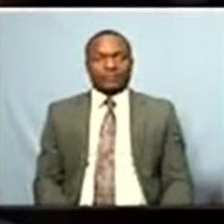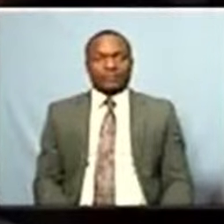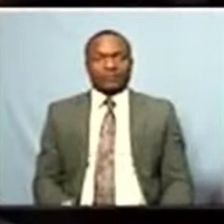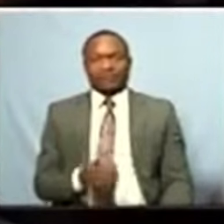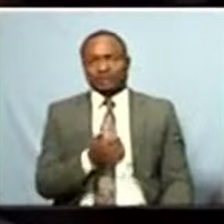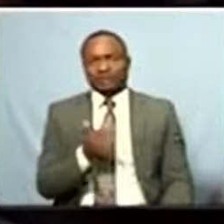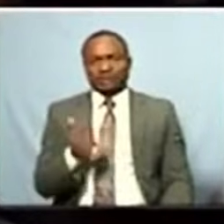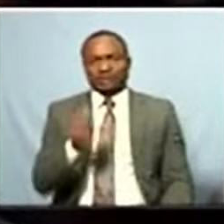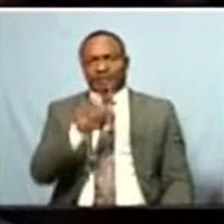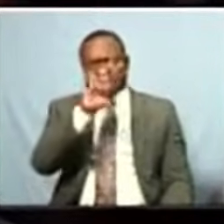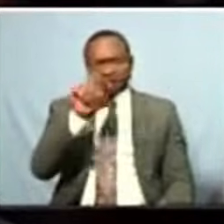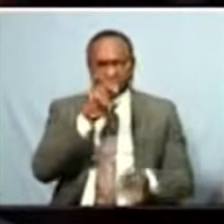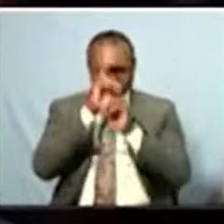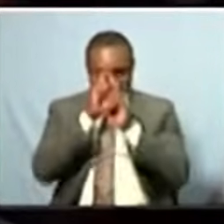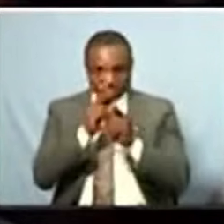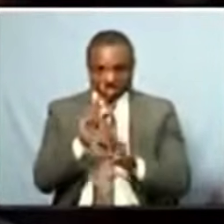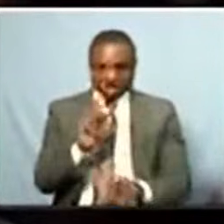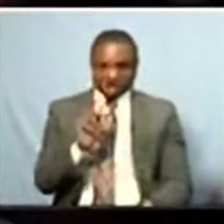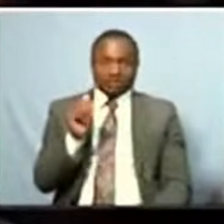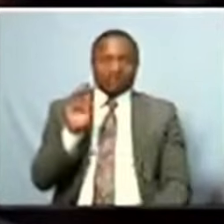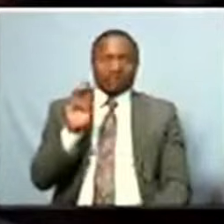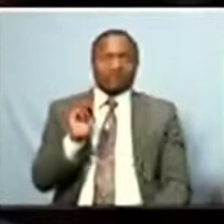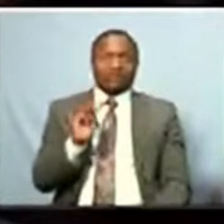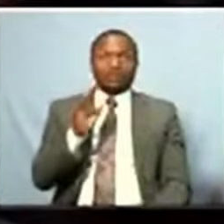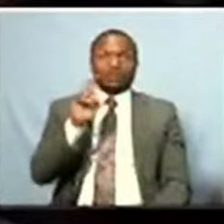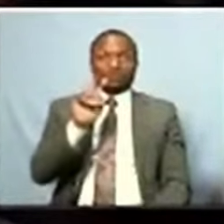The one for Honorable Kambita.